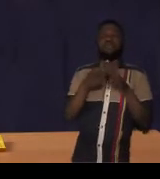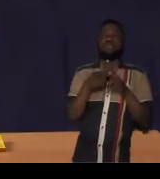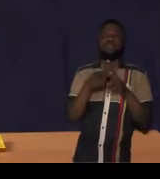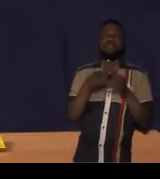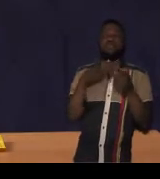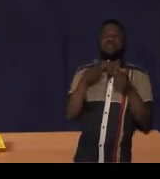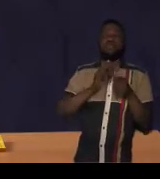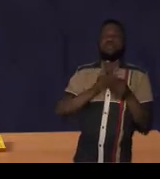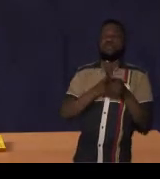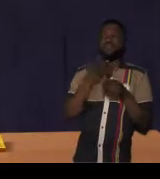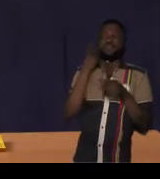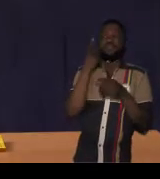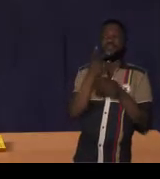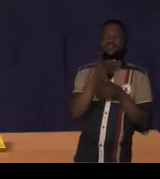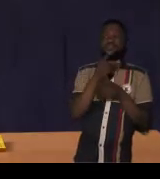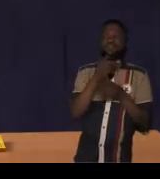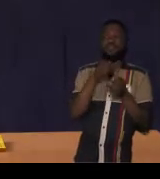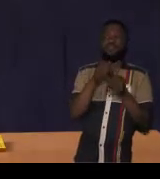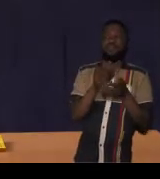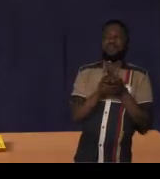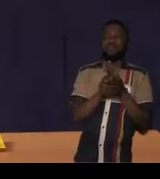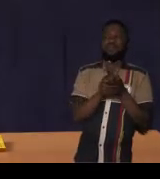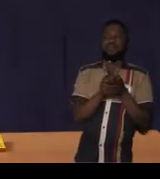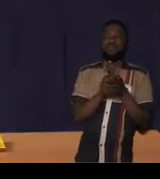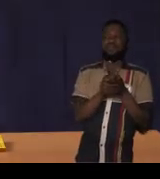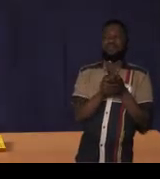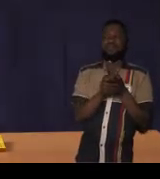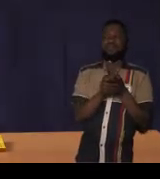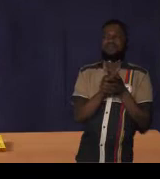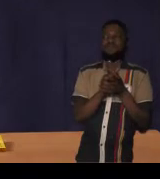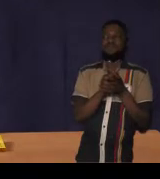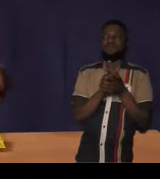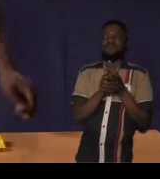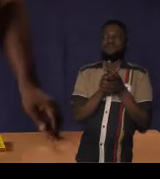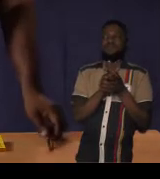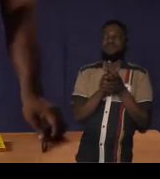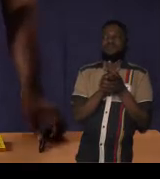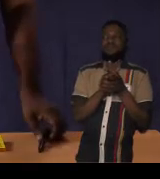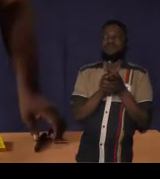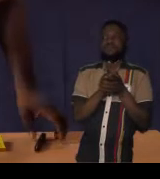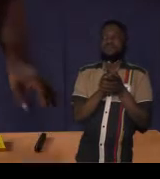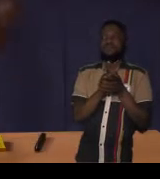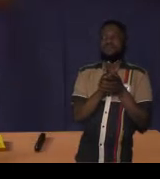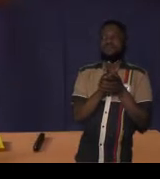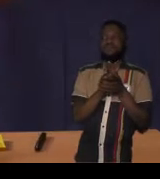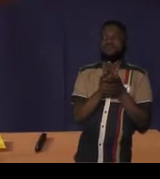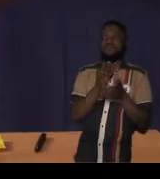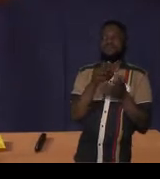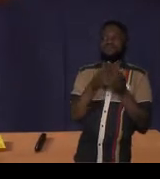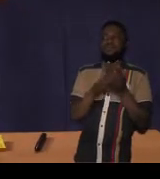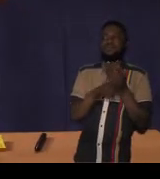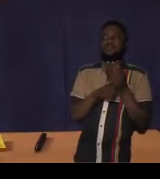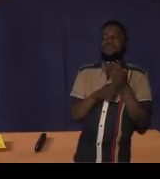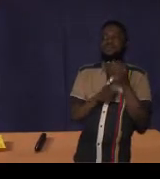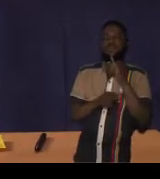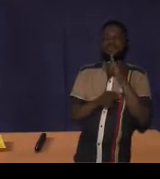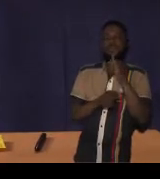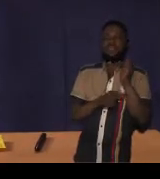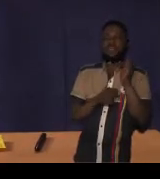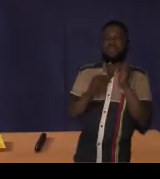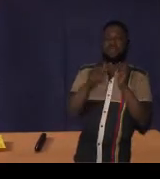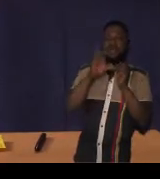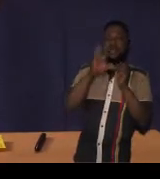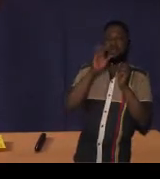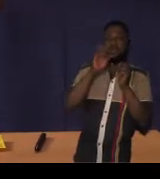relationship? Let us see about that. Now, my friend, this is a